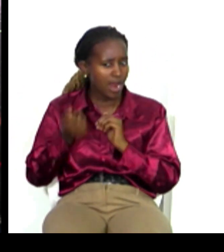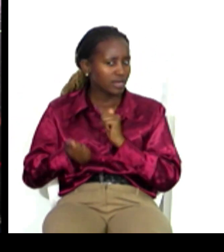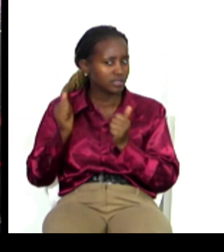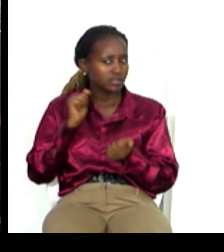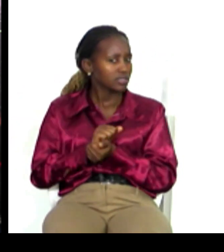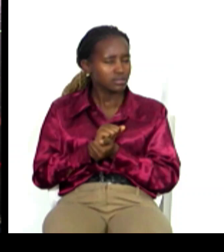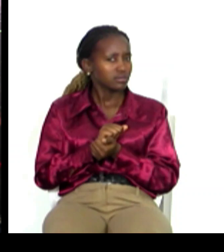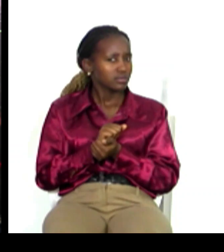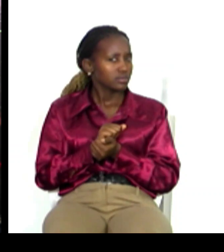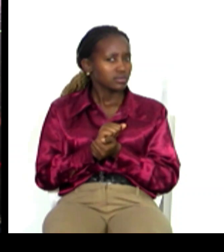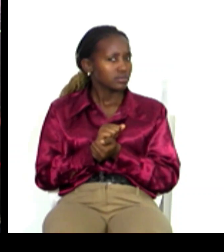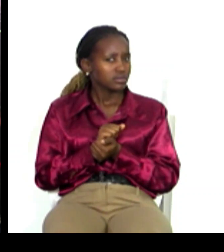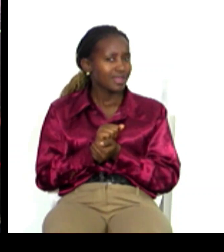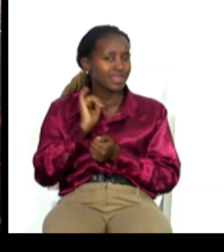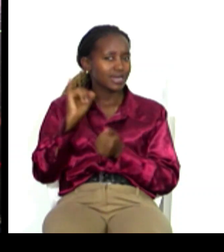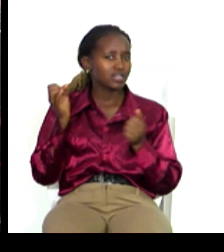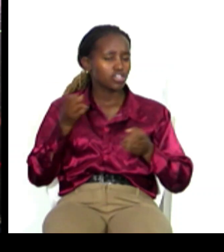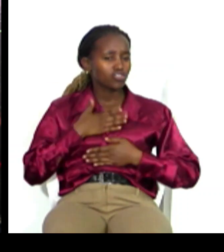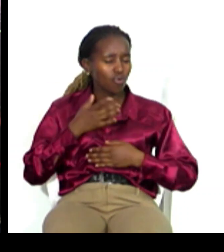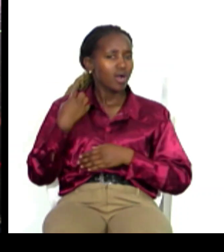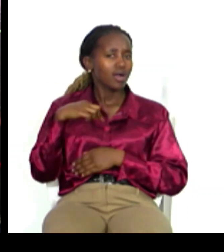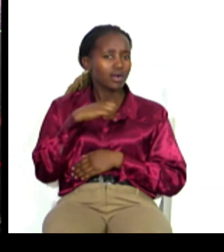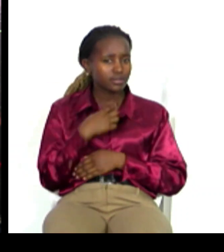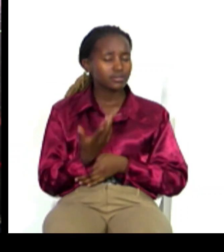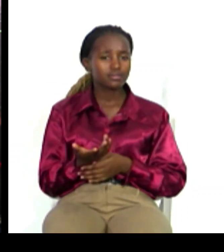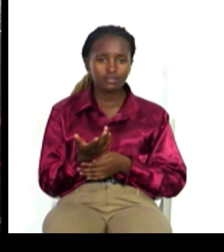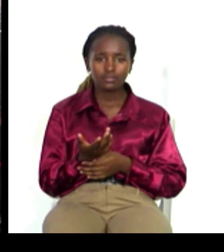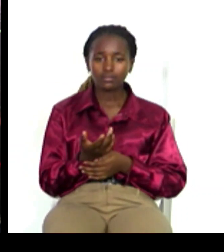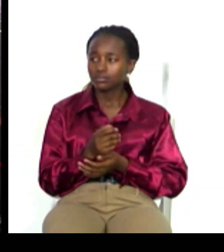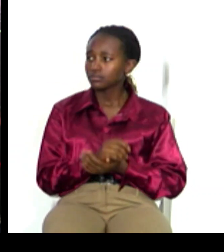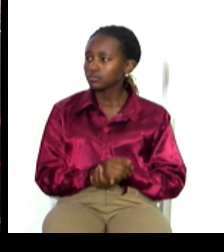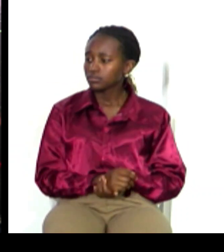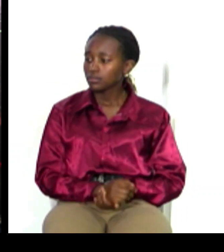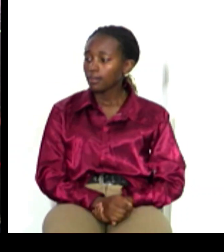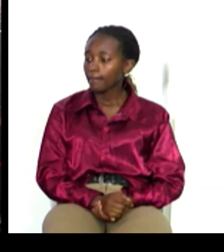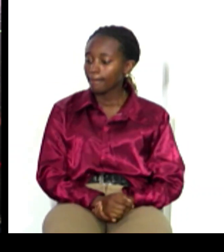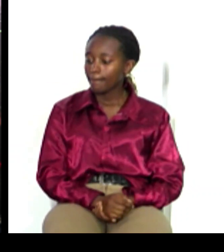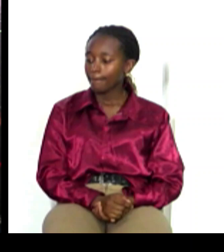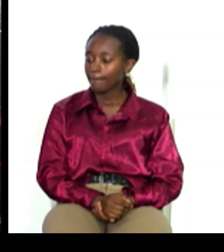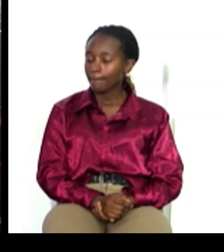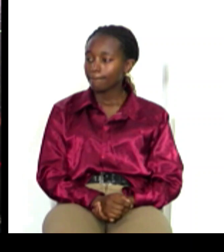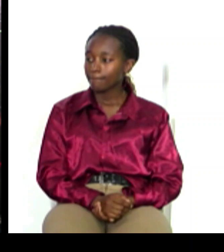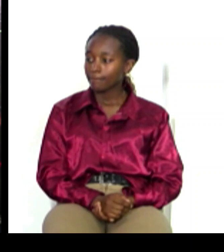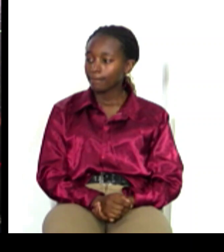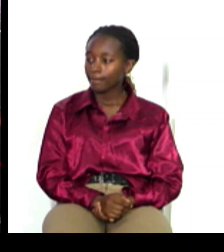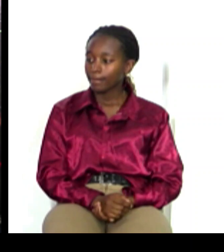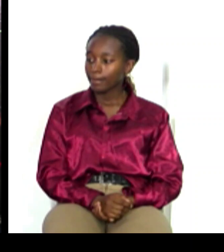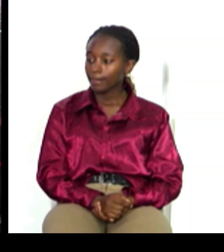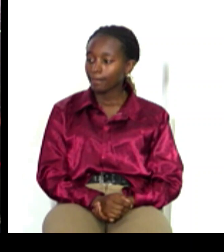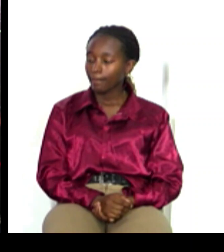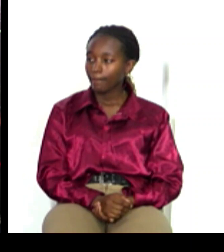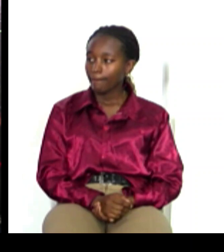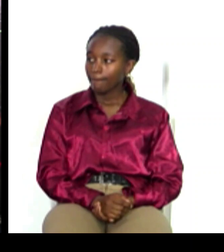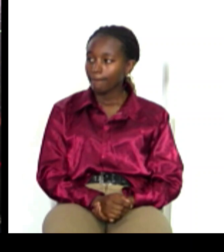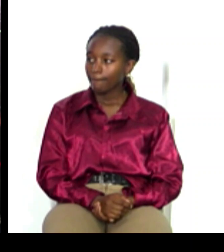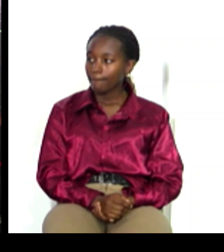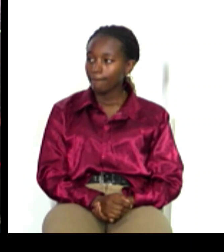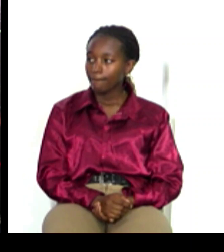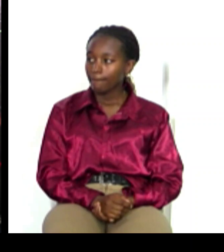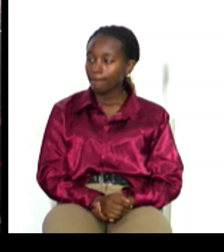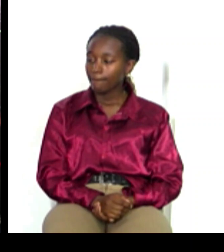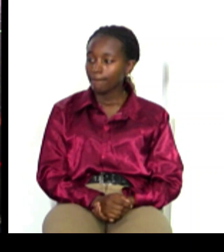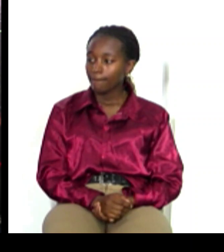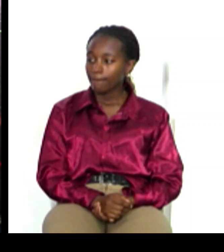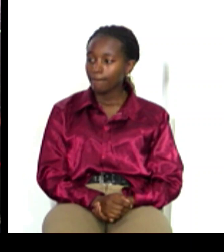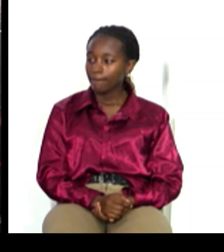out and he confessed the reason why he's going to vote for Djibouti. There are a lot of commodities that South Africa gets